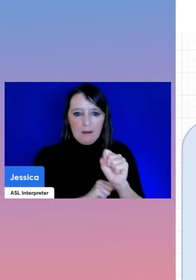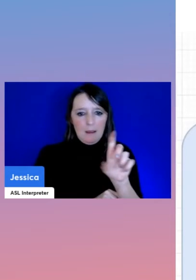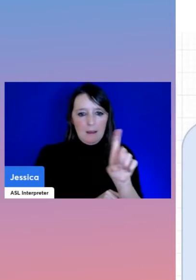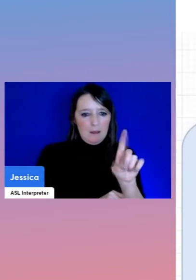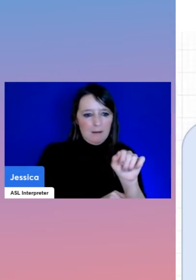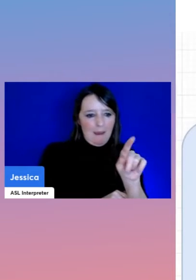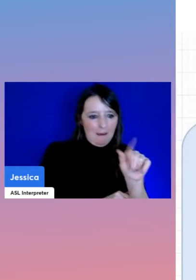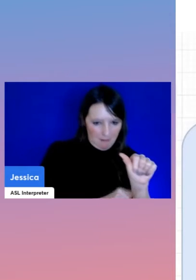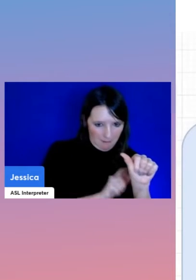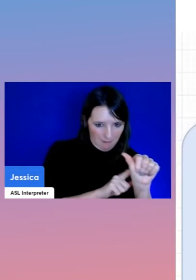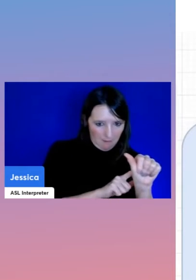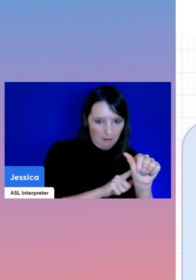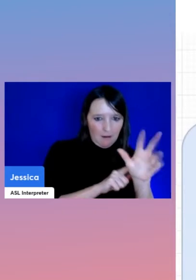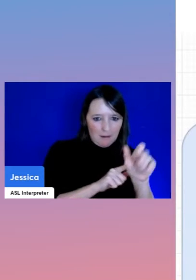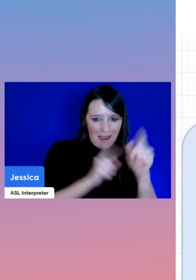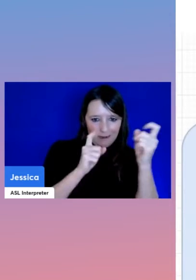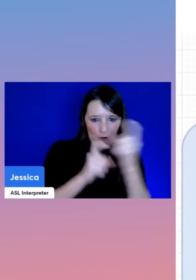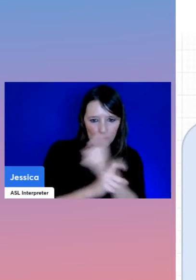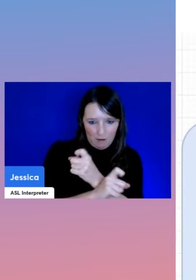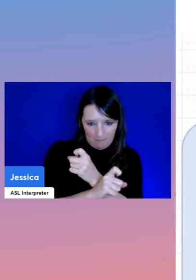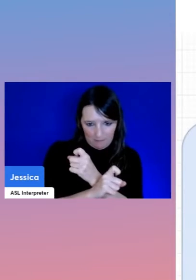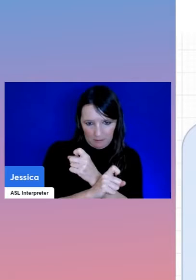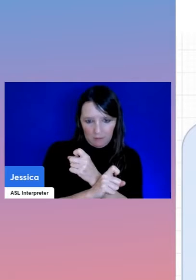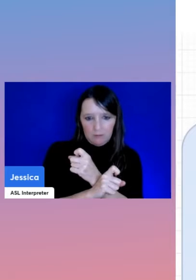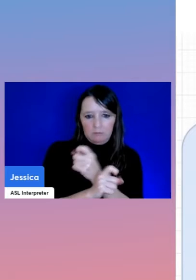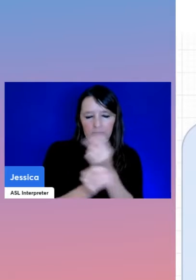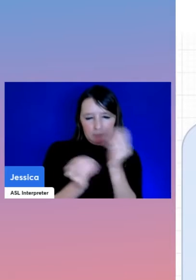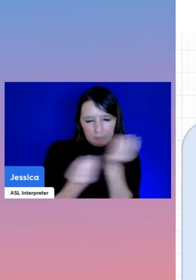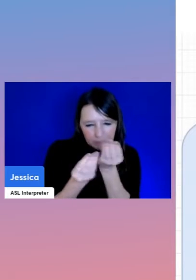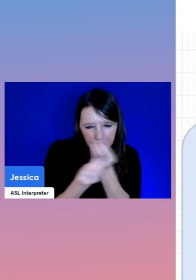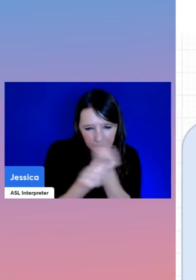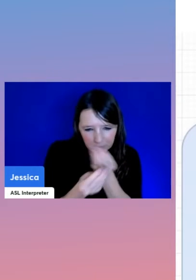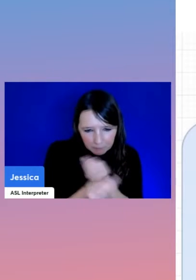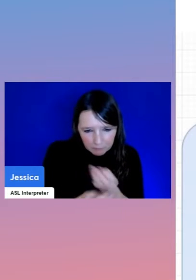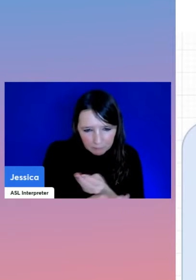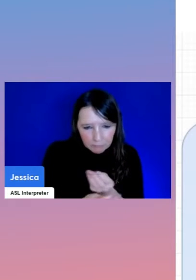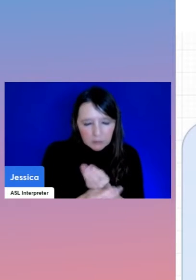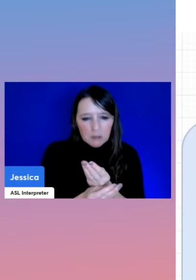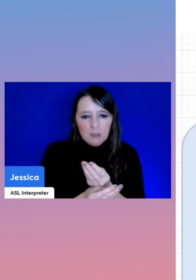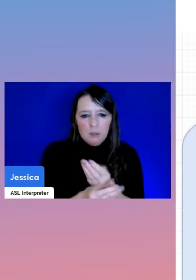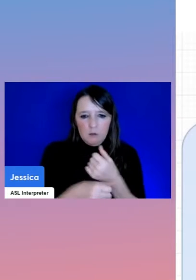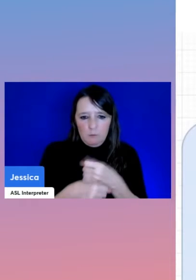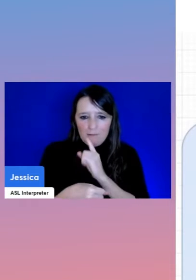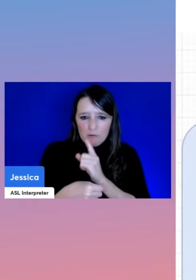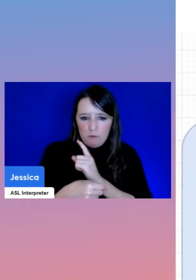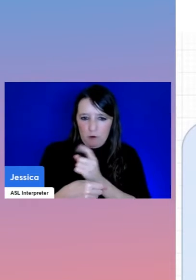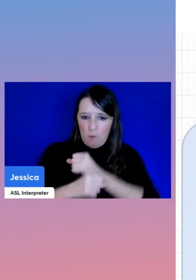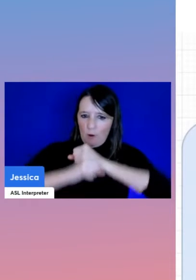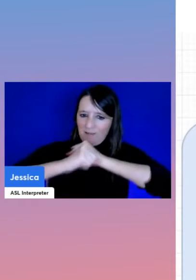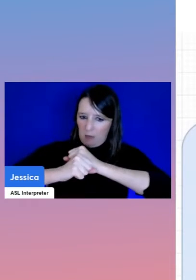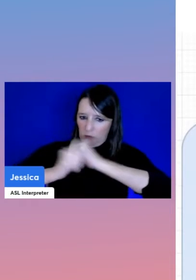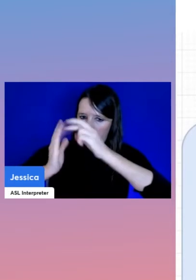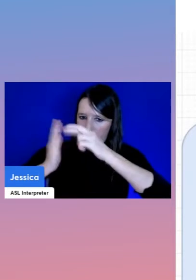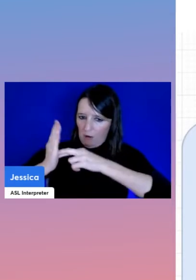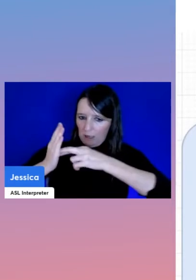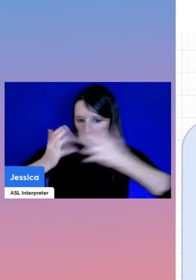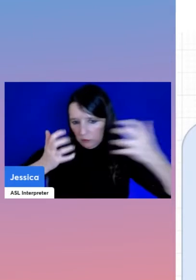and in transit, a crucial aspect in meeting data protection regulations and maintaining data